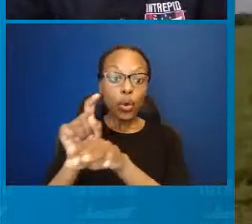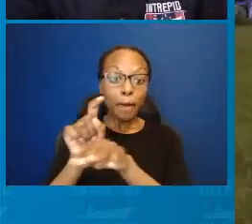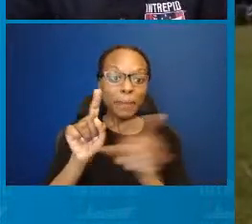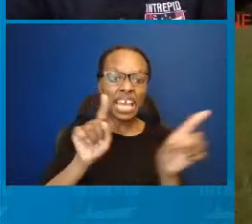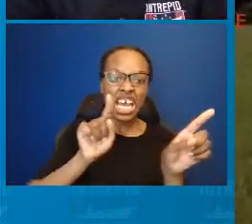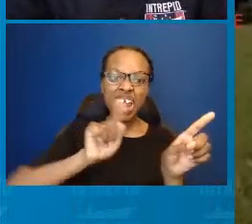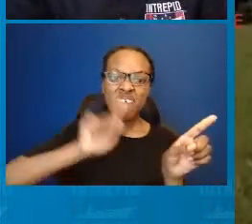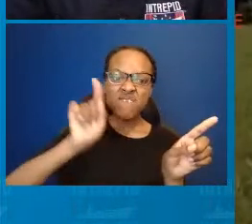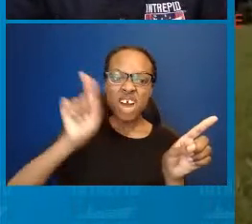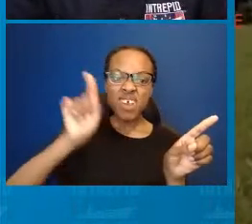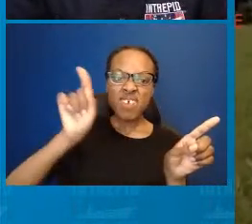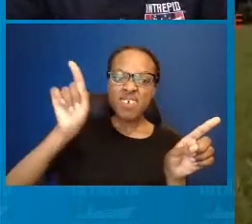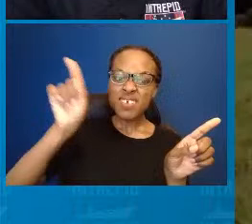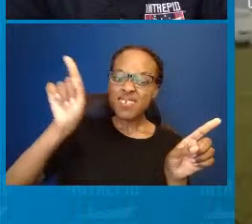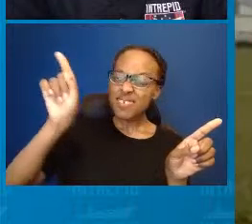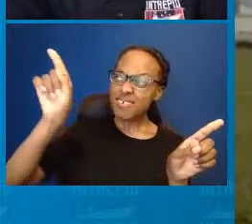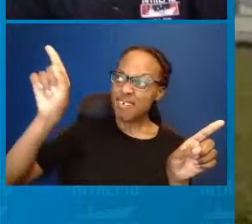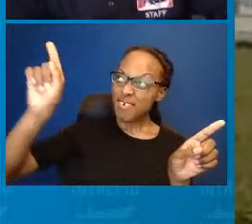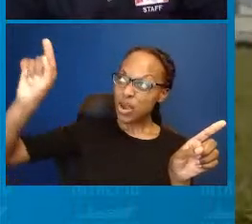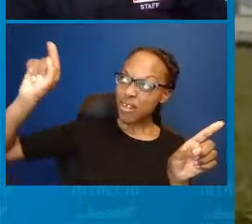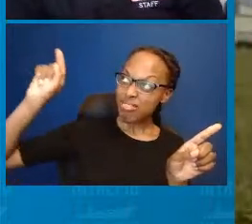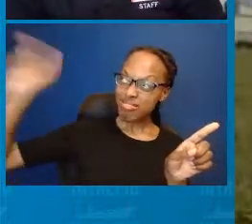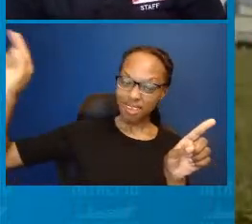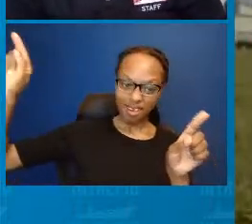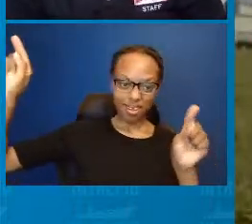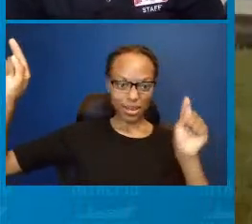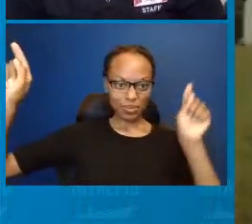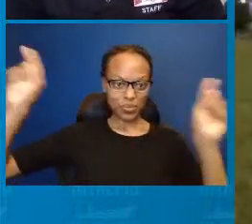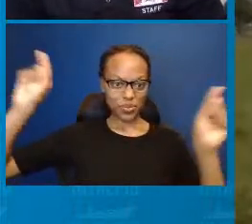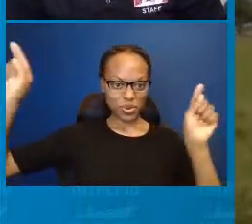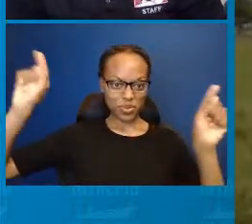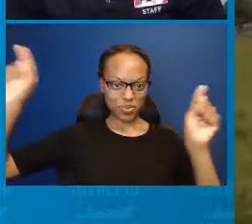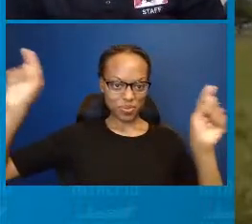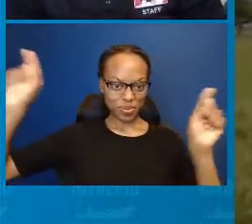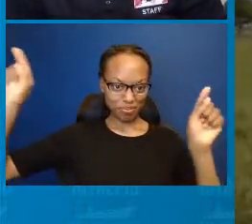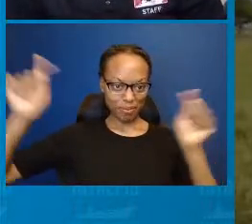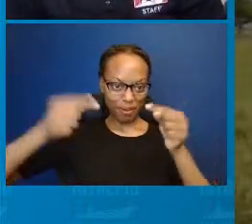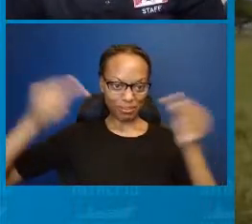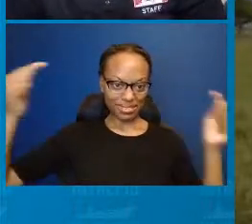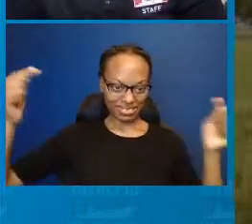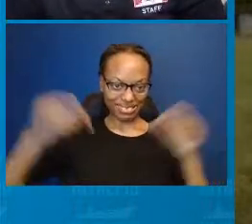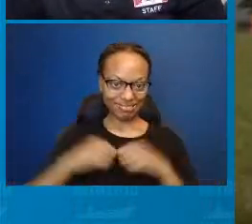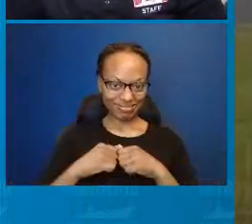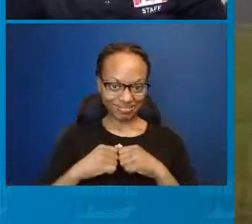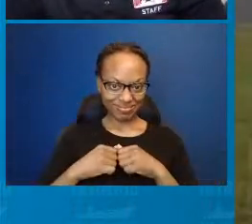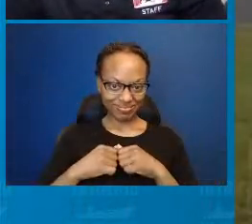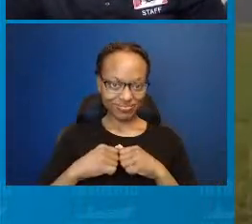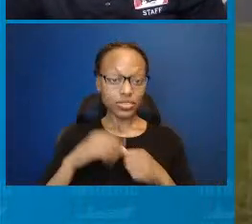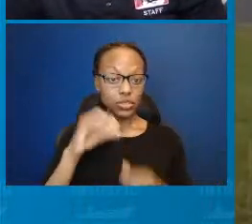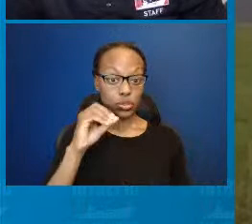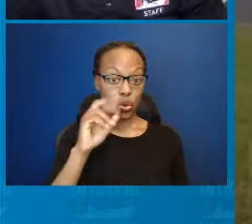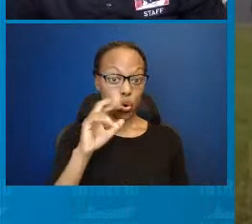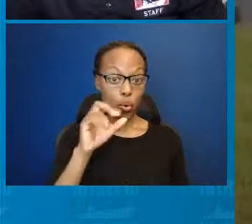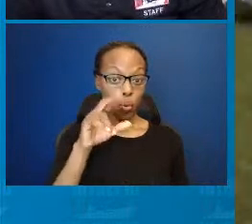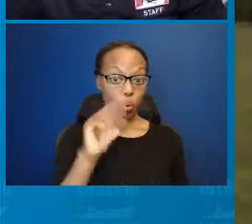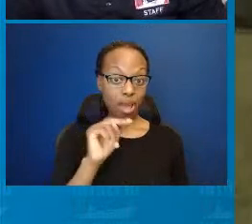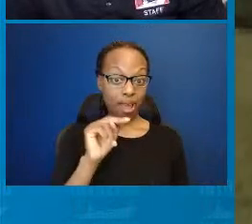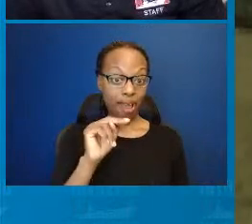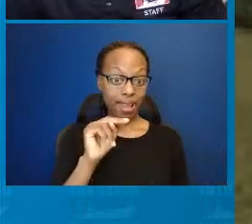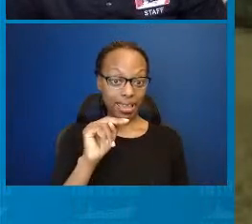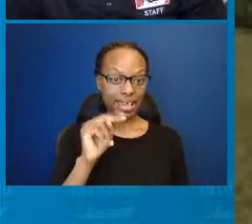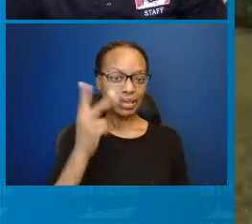go below the horizon. And that's because right now Orion's out around nighttime.